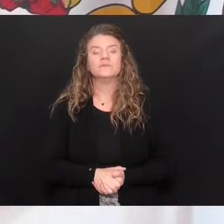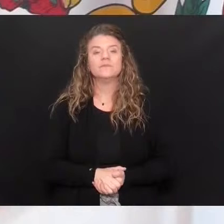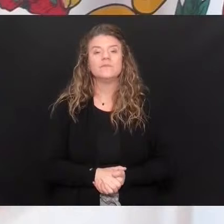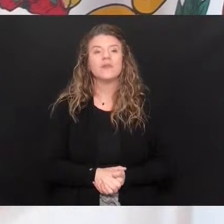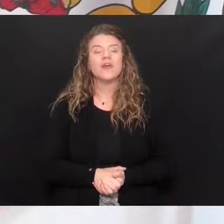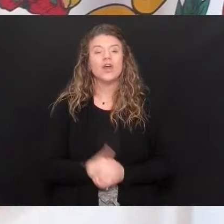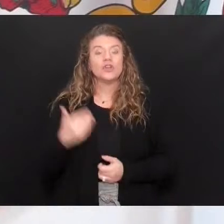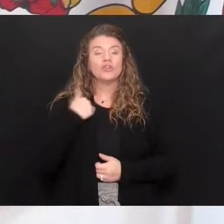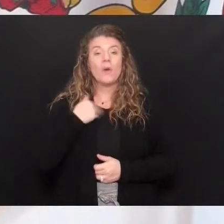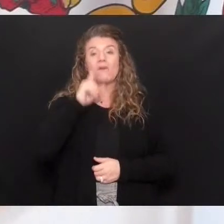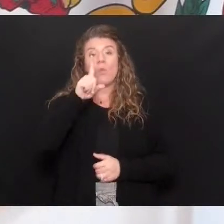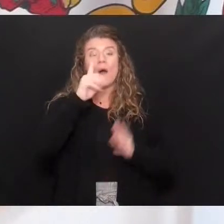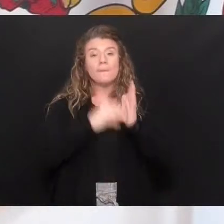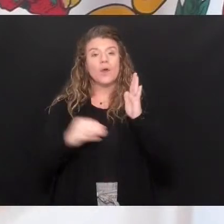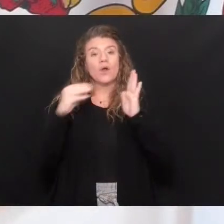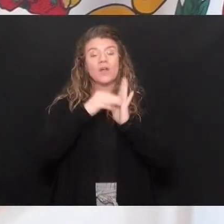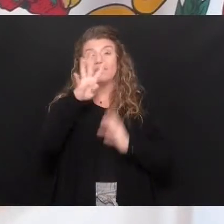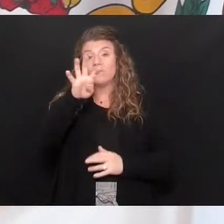got